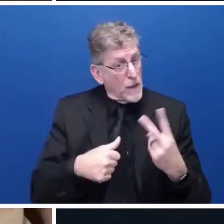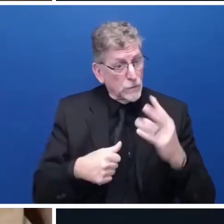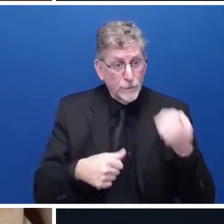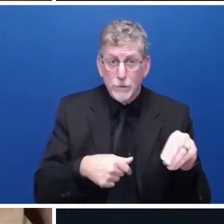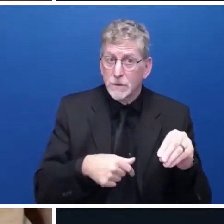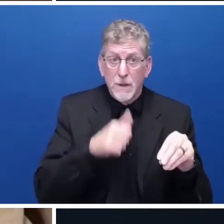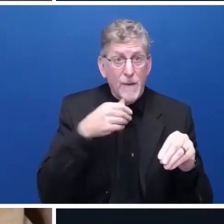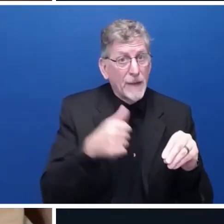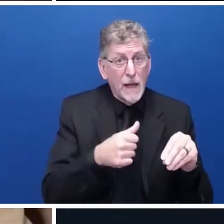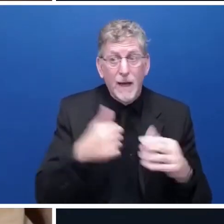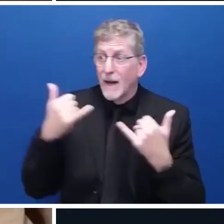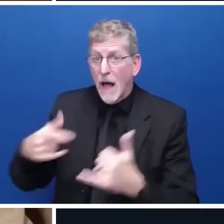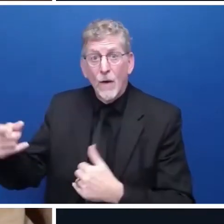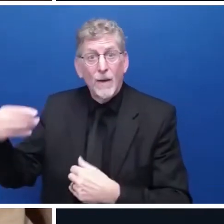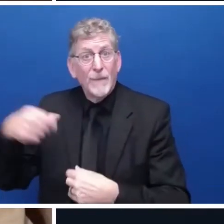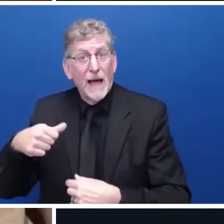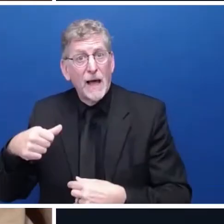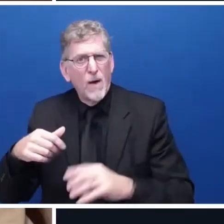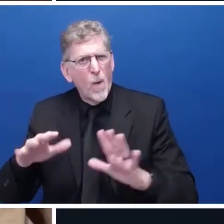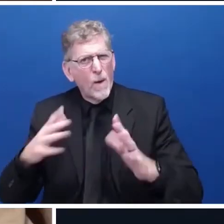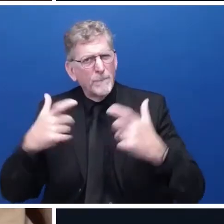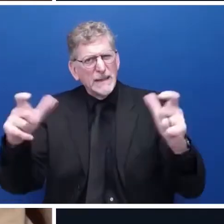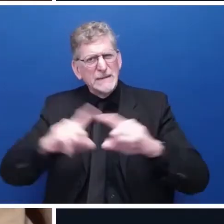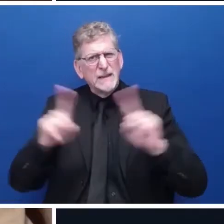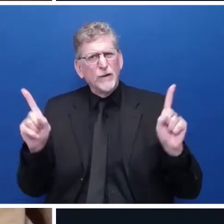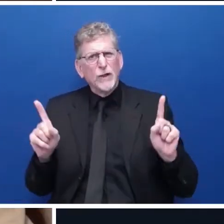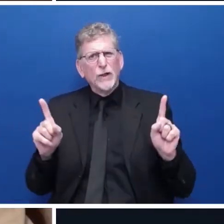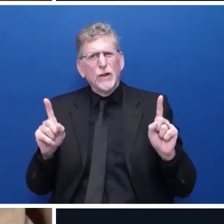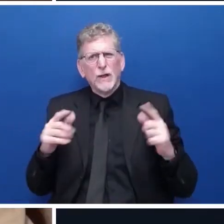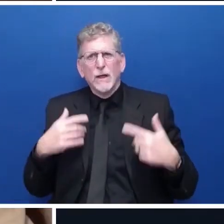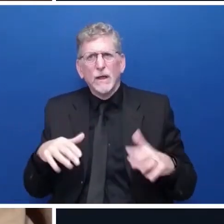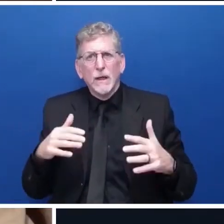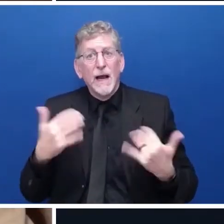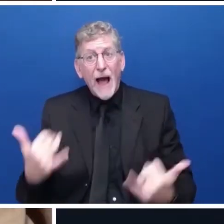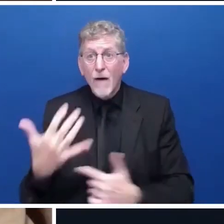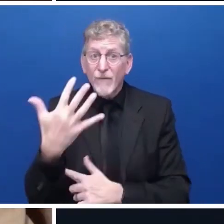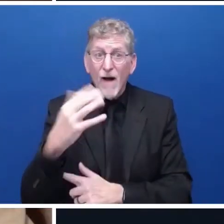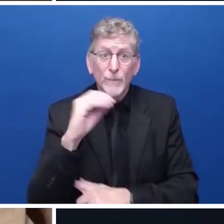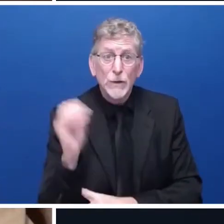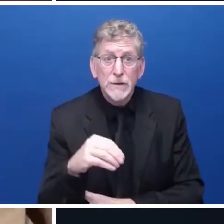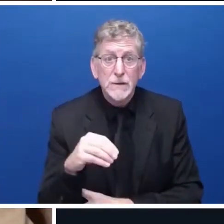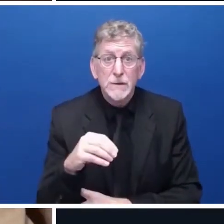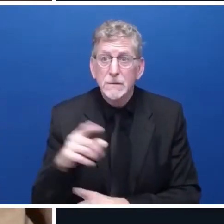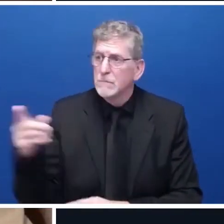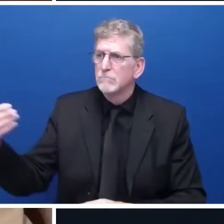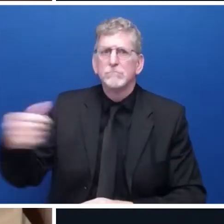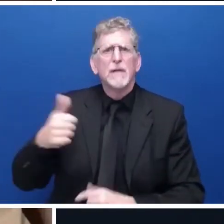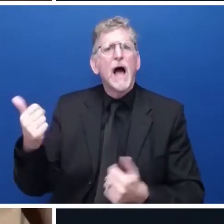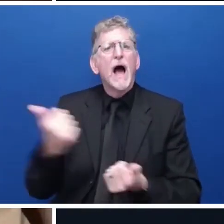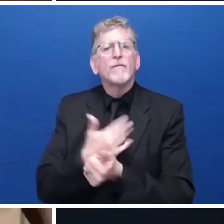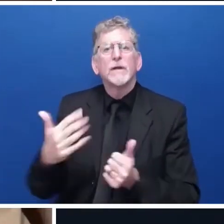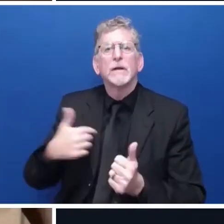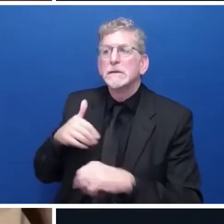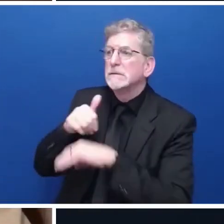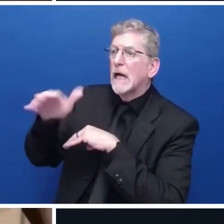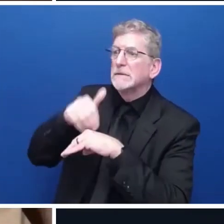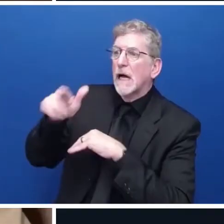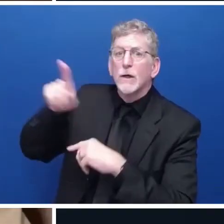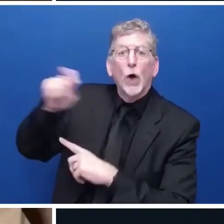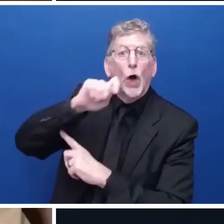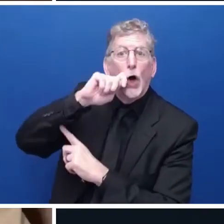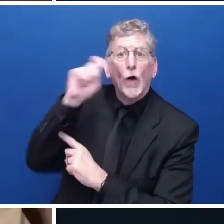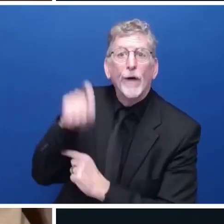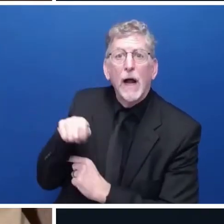Now 5%, then they're paid. And everything we send over to Ukraine is sent through NATO, and they pay us in